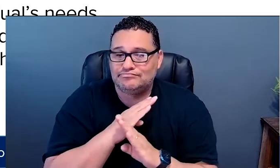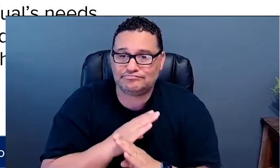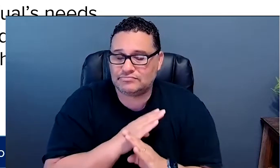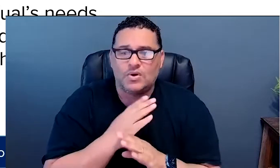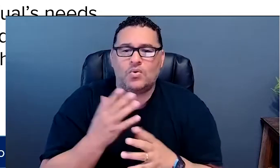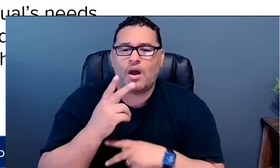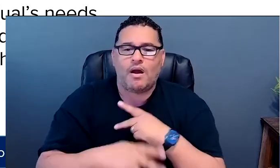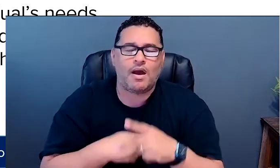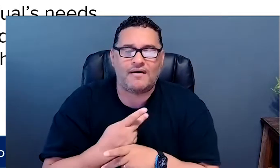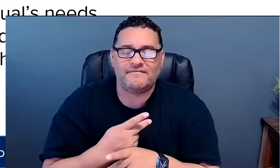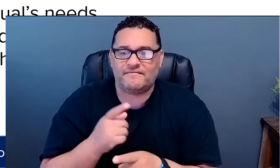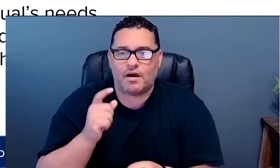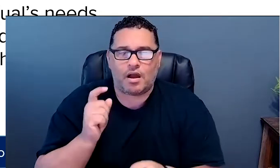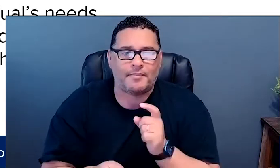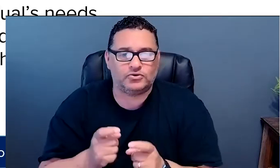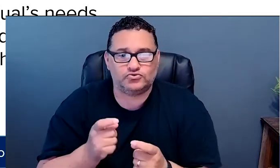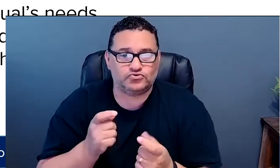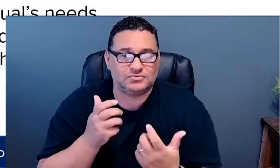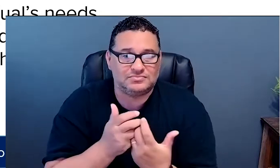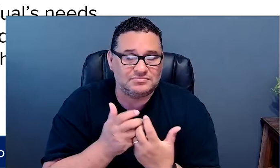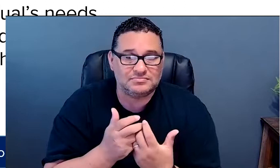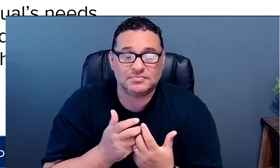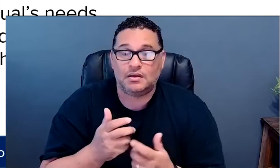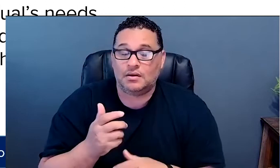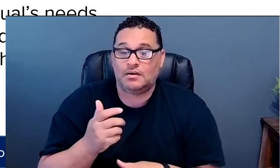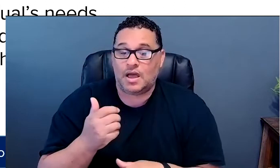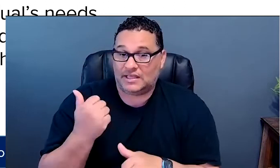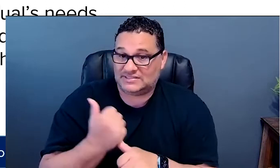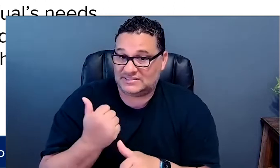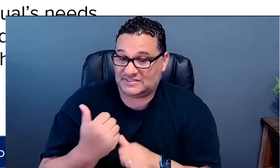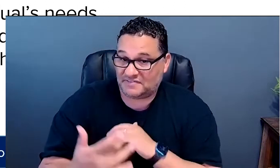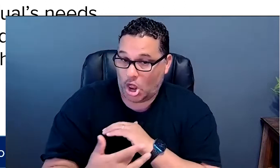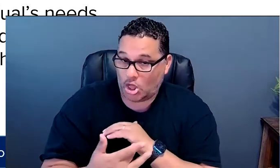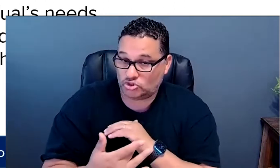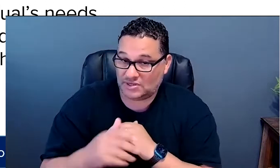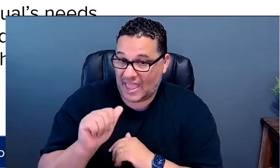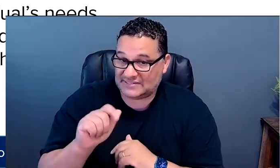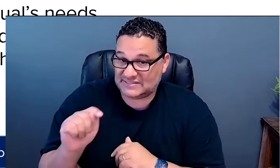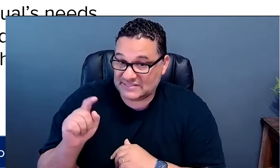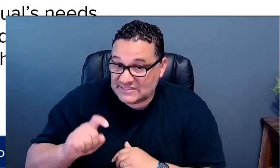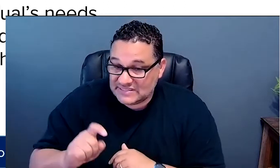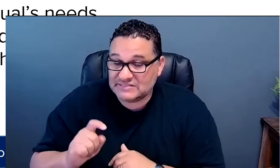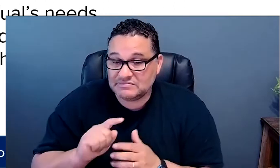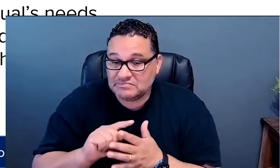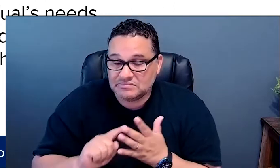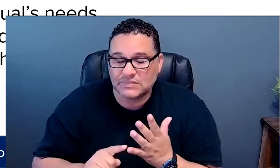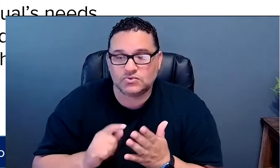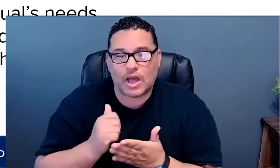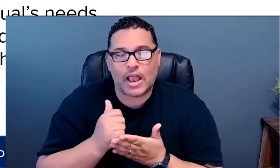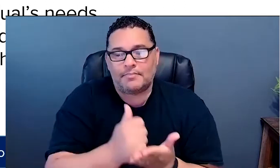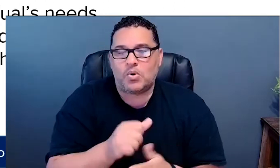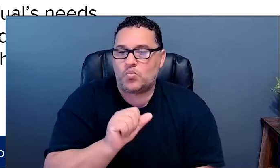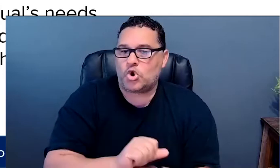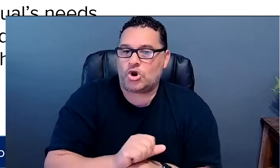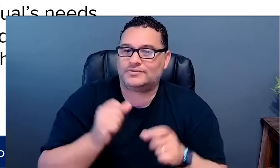assistive technology that you might need? And this is to be able to work successfully. And then you need to